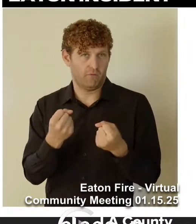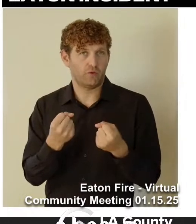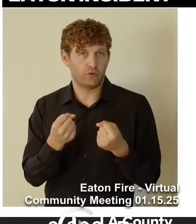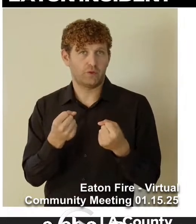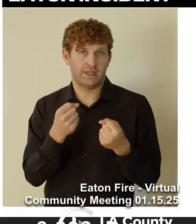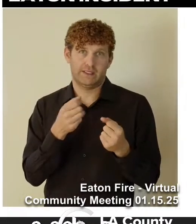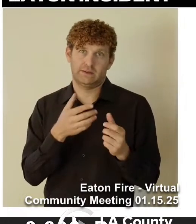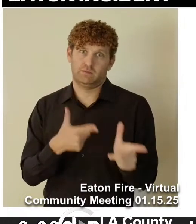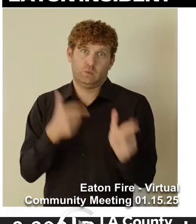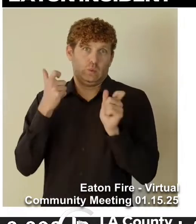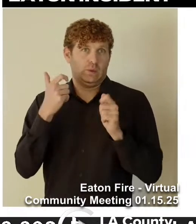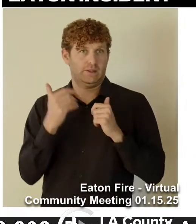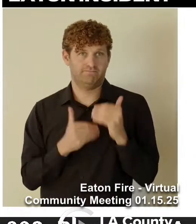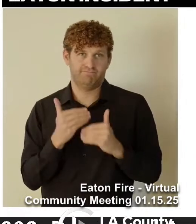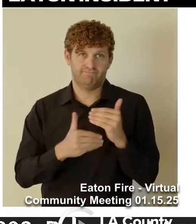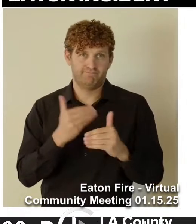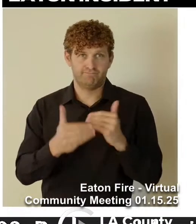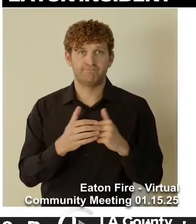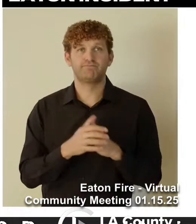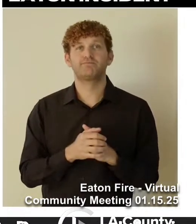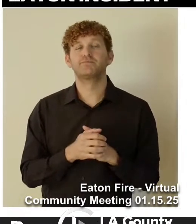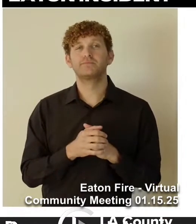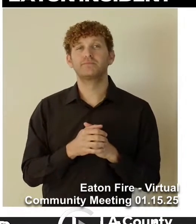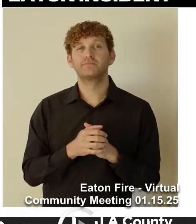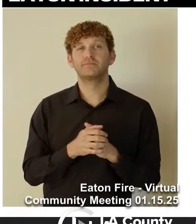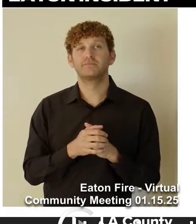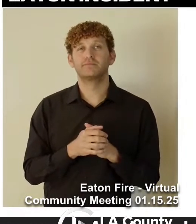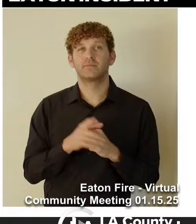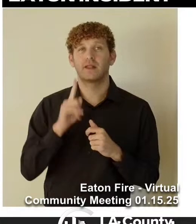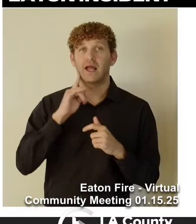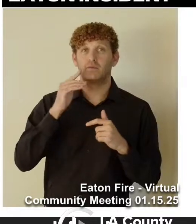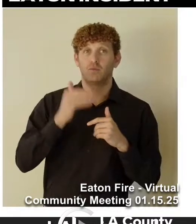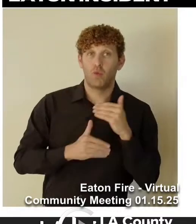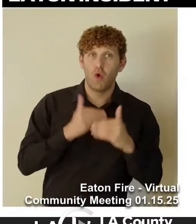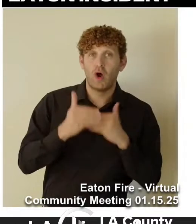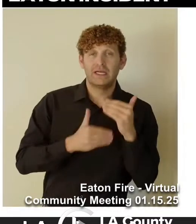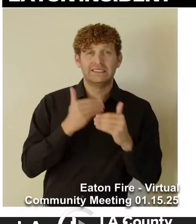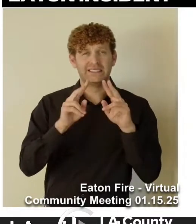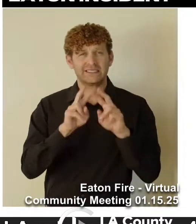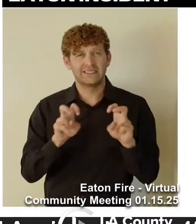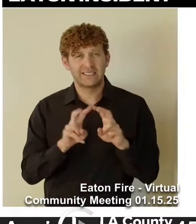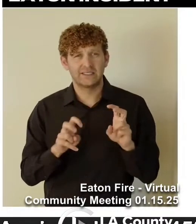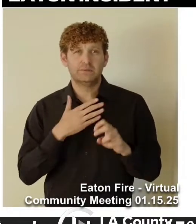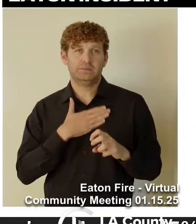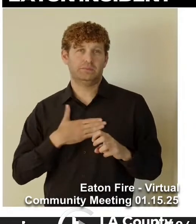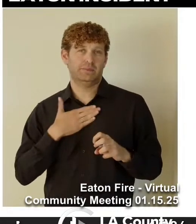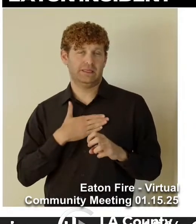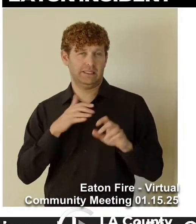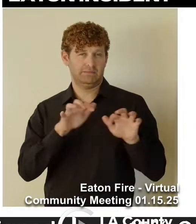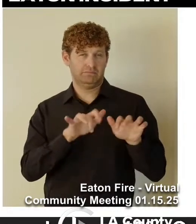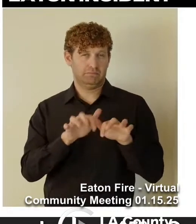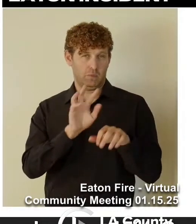up-to-date map on areas currently restored, in progress, and under assessment, please visit